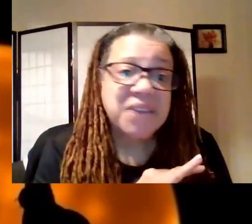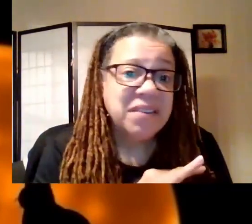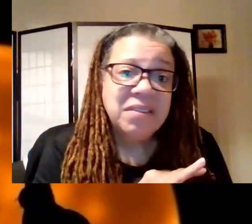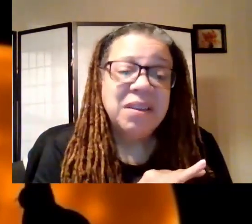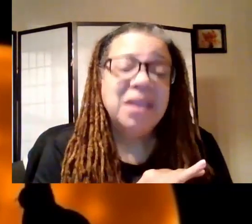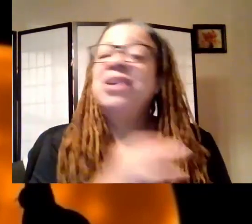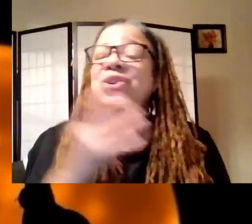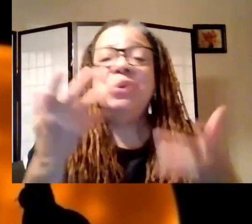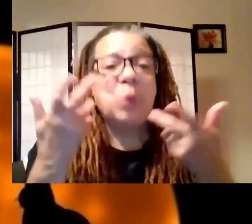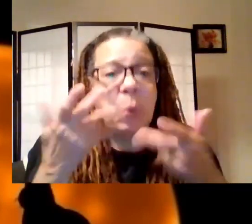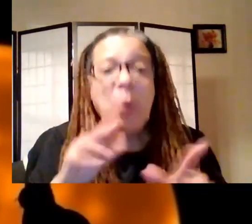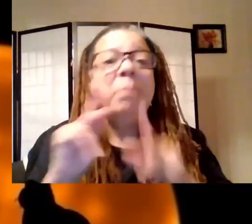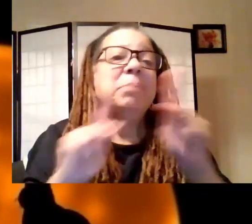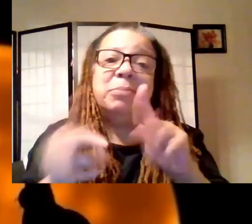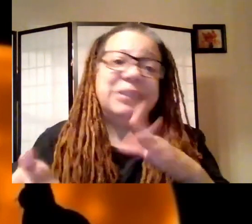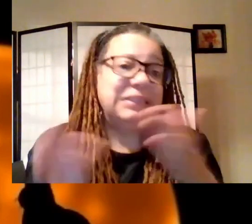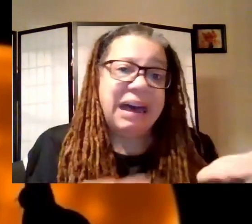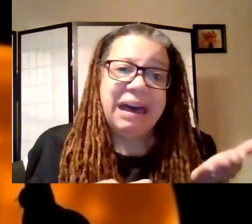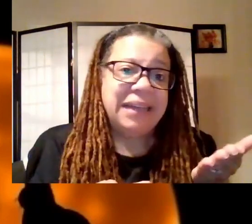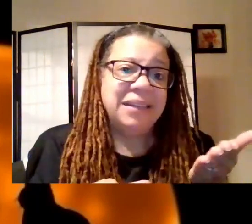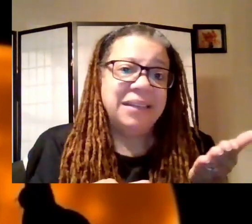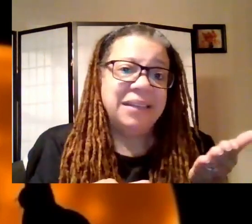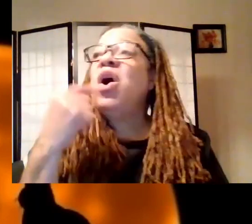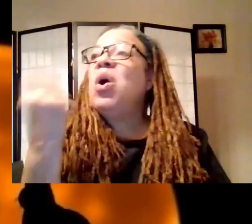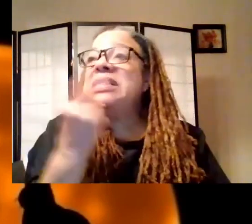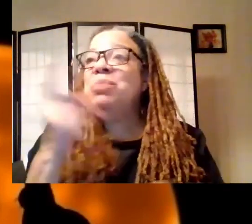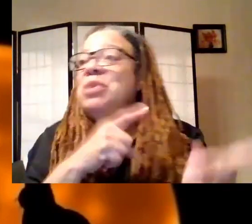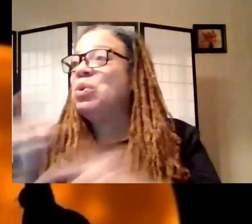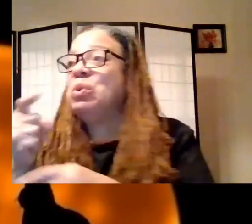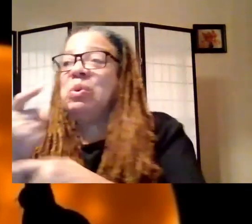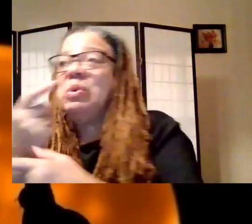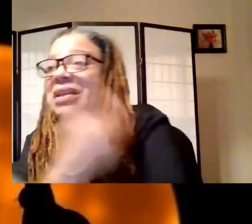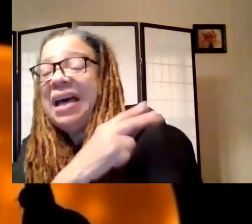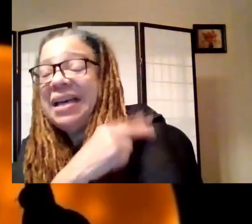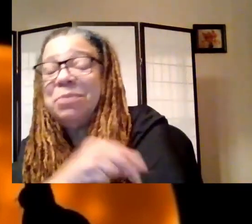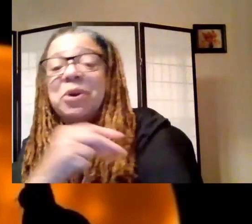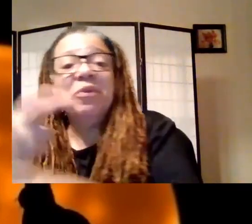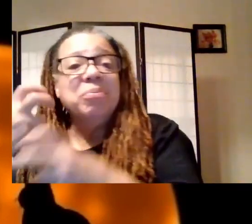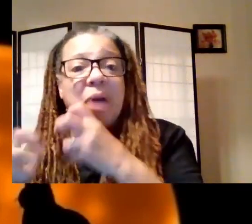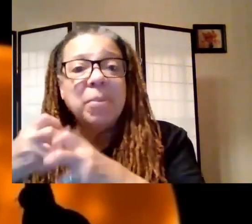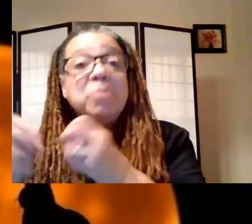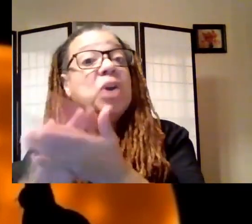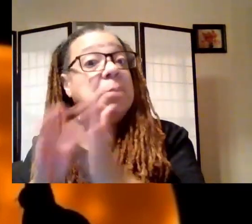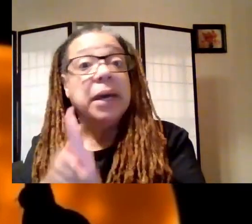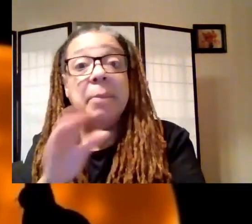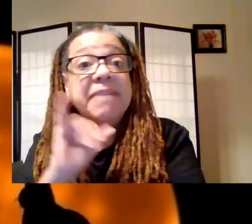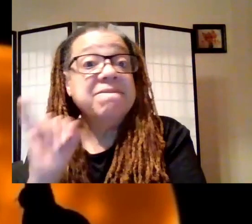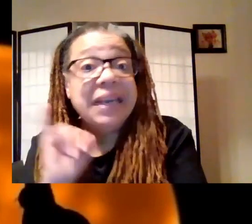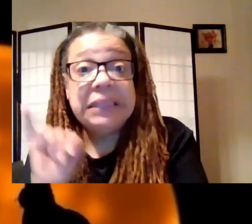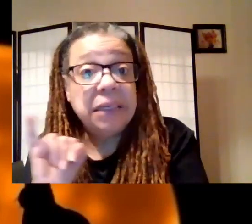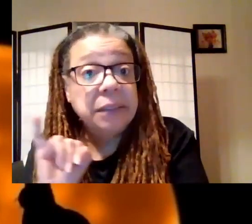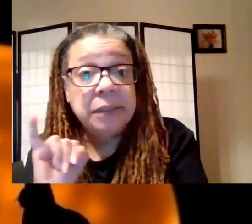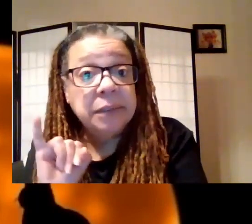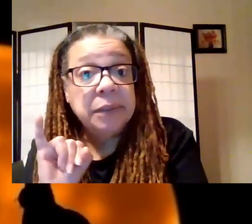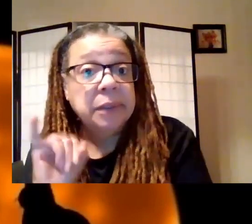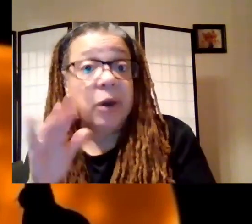dying. You don't want somebody having to go to the hospital from complications. You can get infected, from being treated